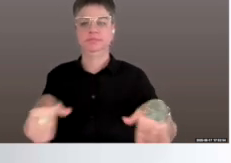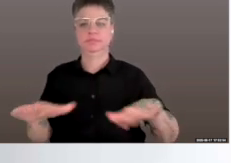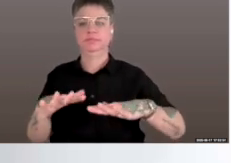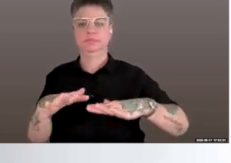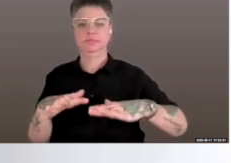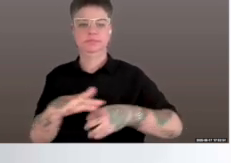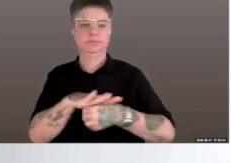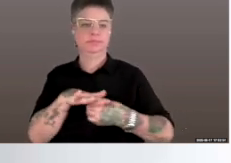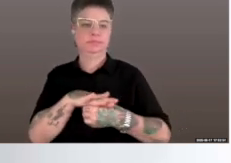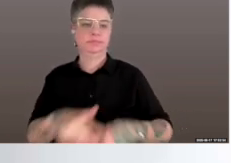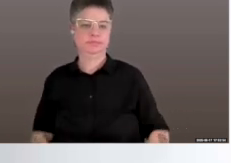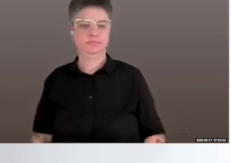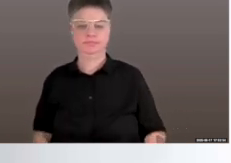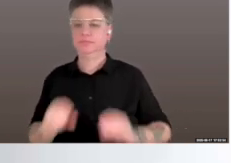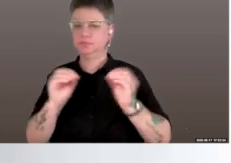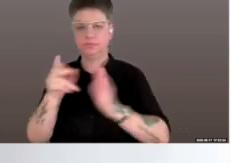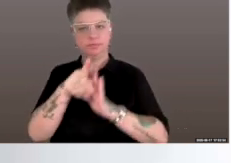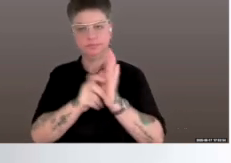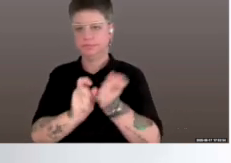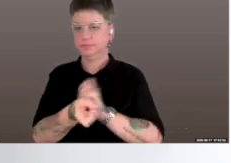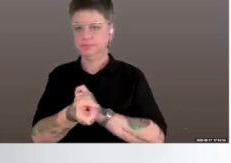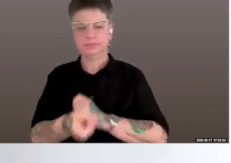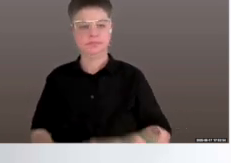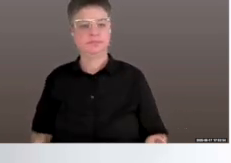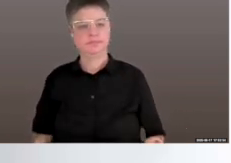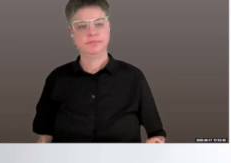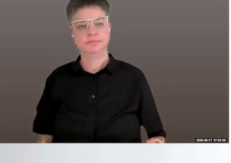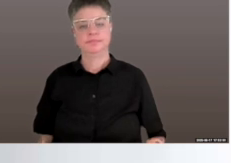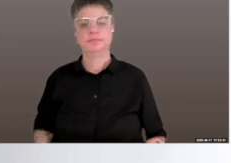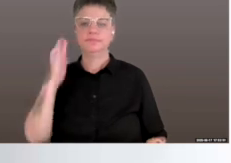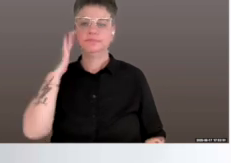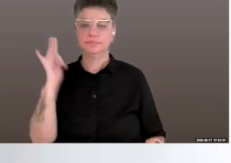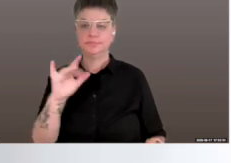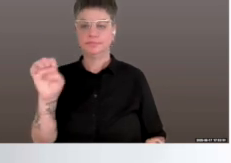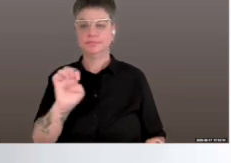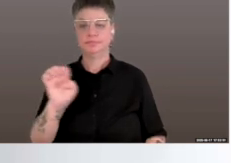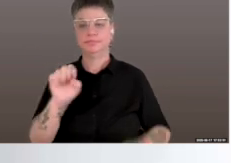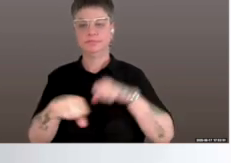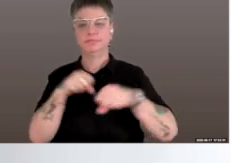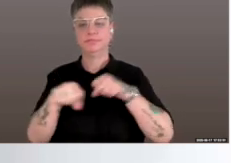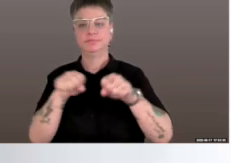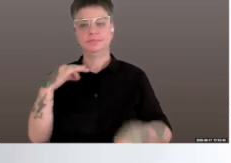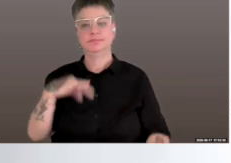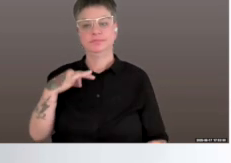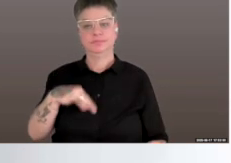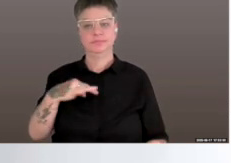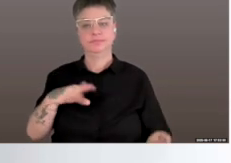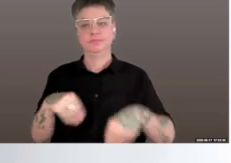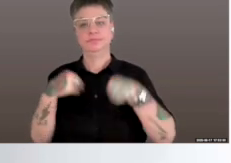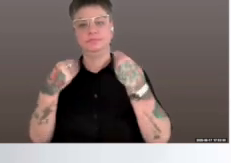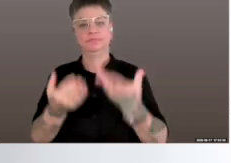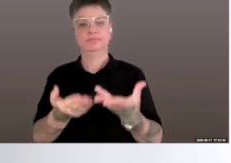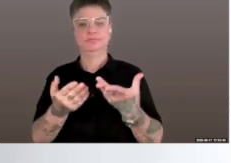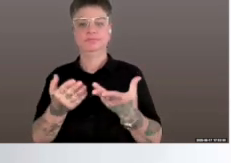solicit feedback on the incentive structure later this year for a potential policy change to the incentive structure. Next slide,